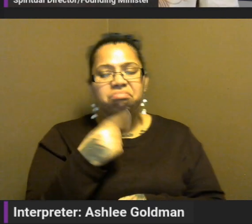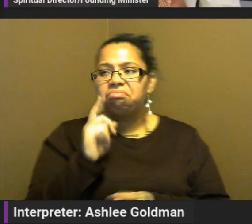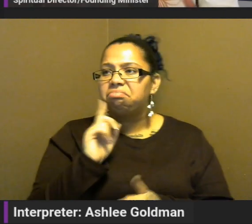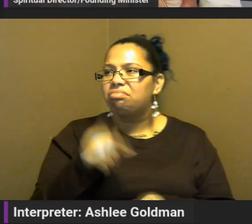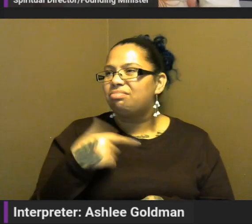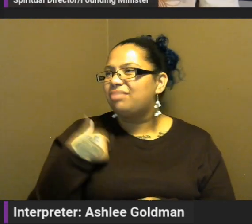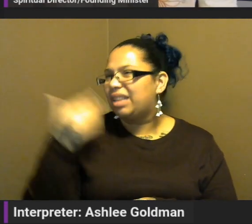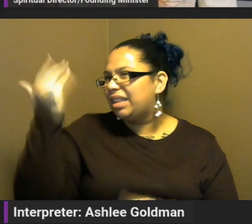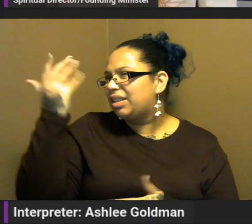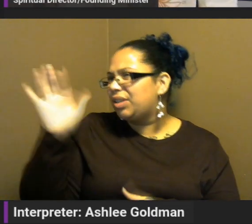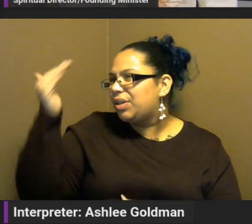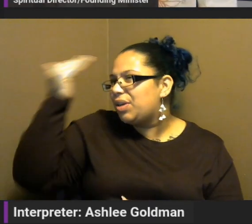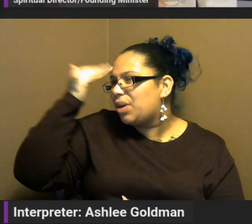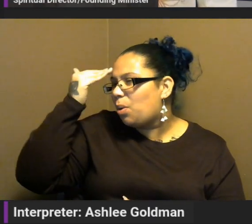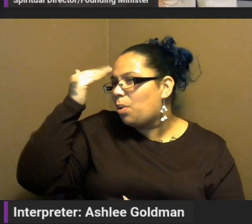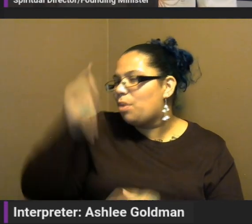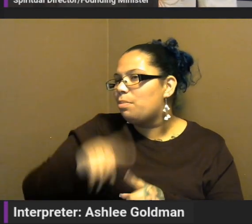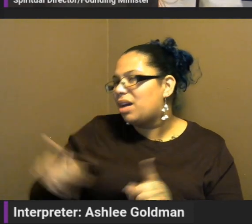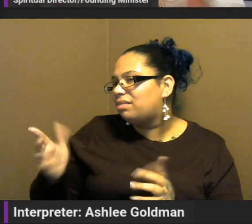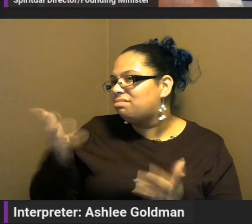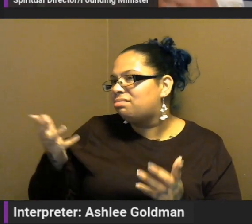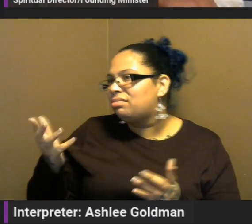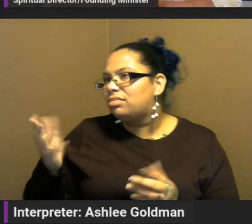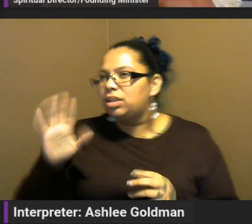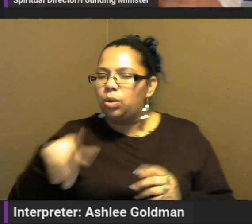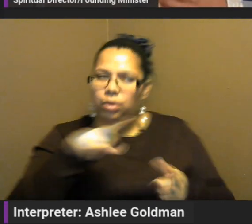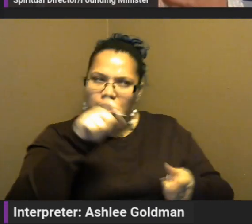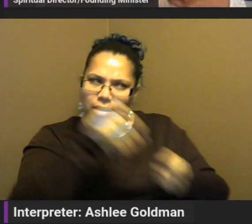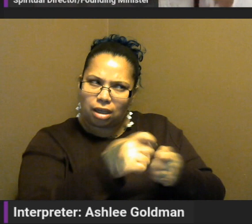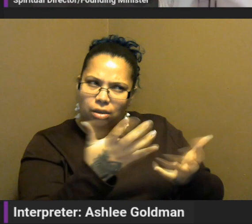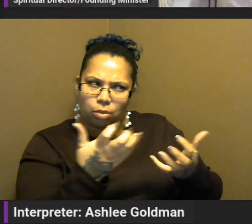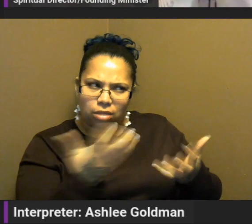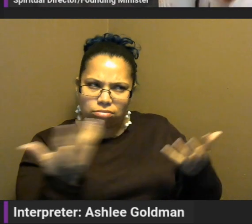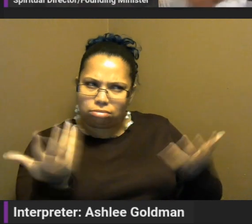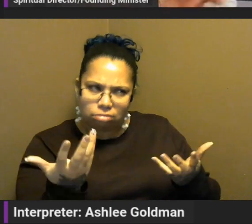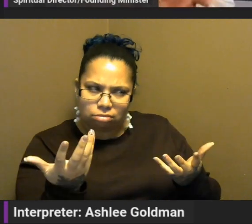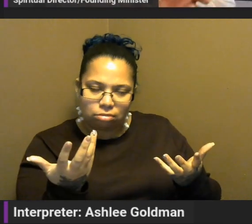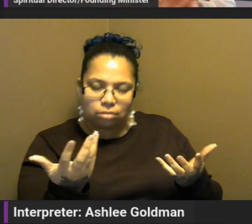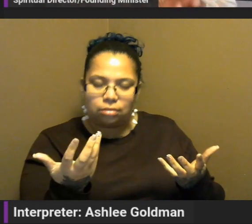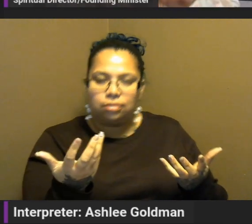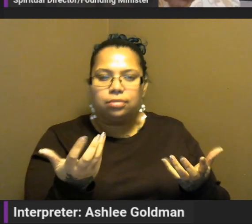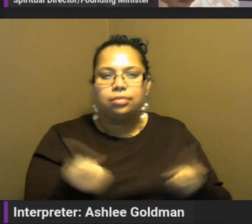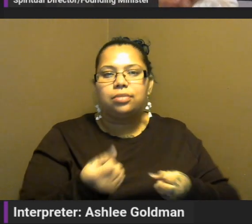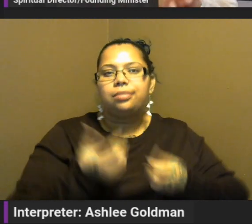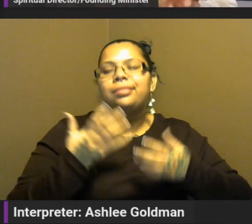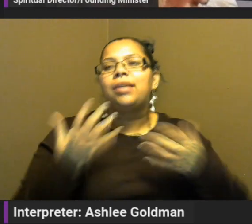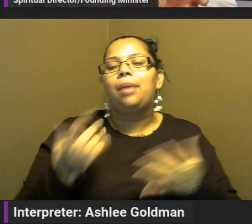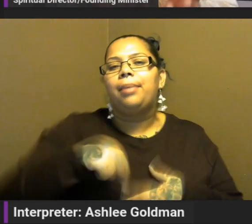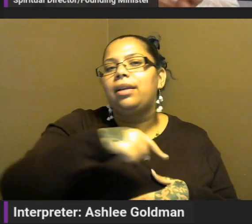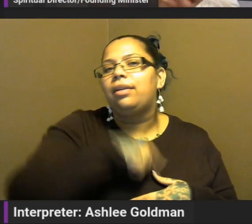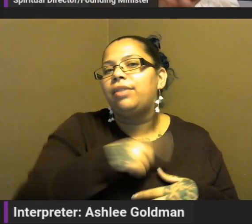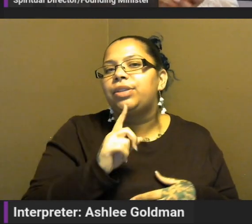so what exactly do you want? How many of us in that frame of reference, it's, I want to